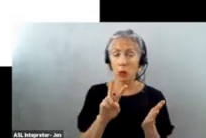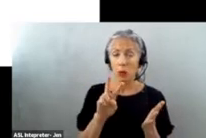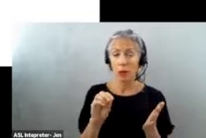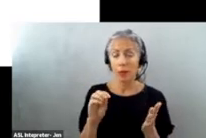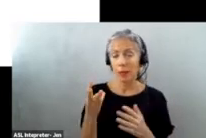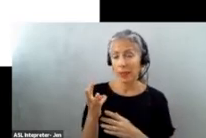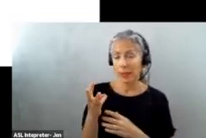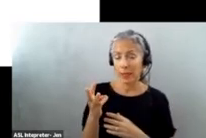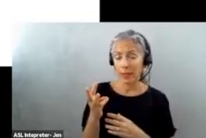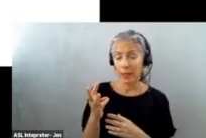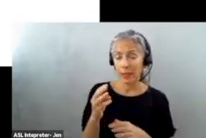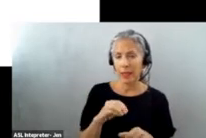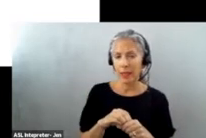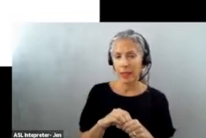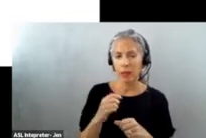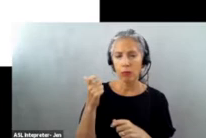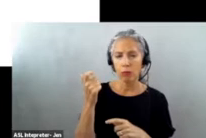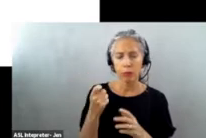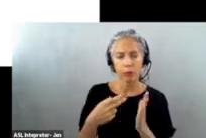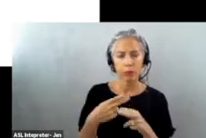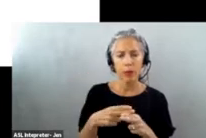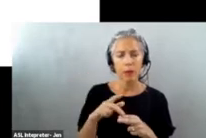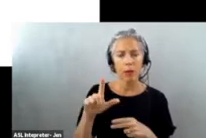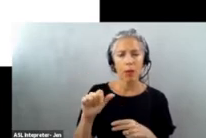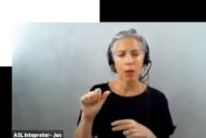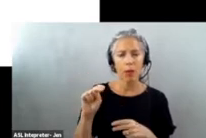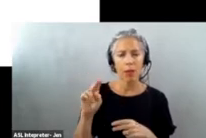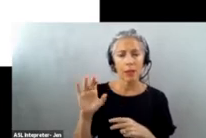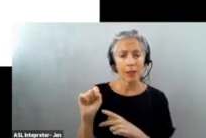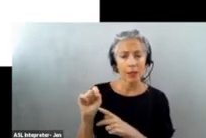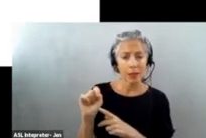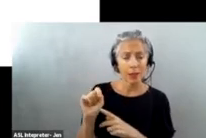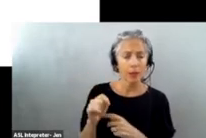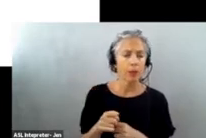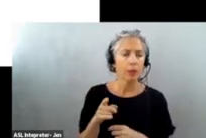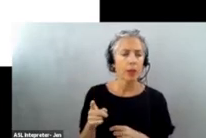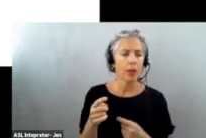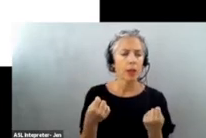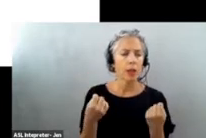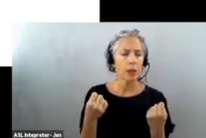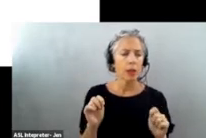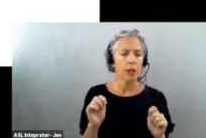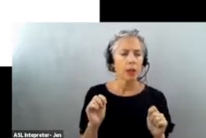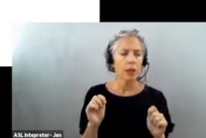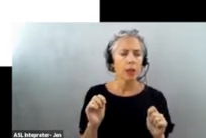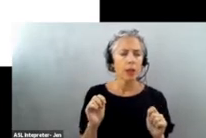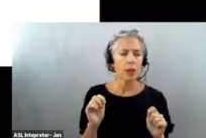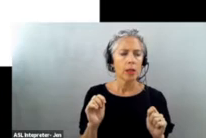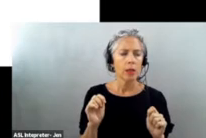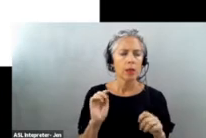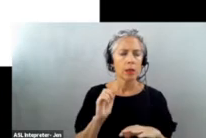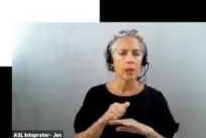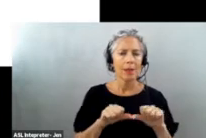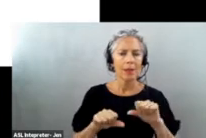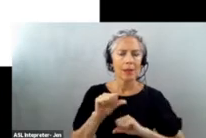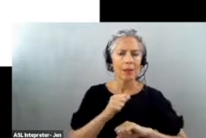2016 in the Lancet, where they try to make the scientific base